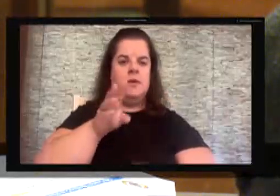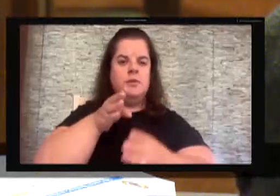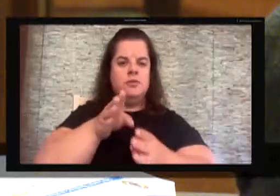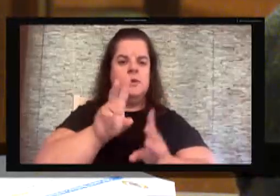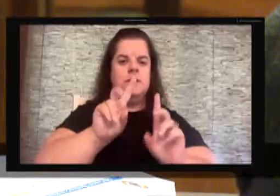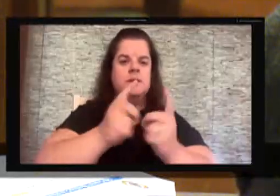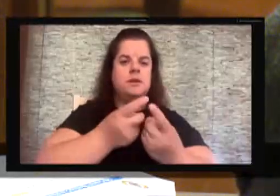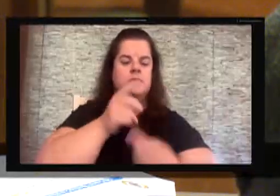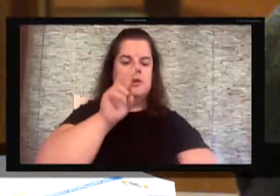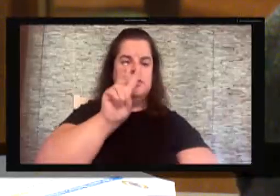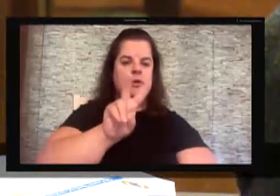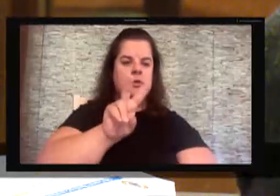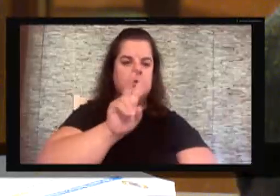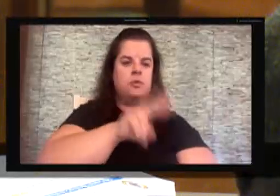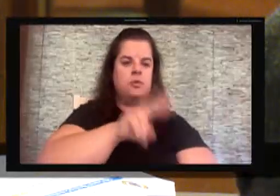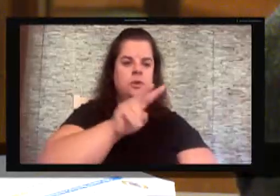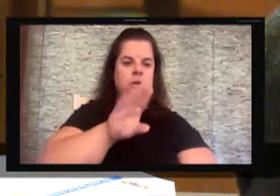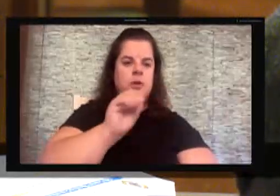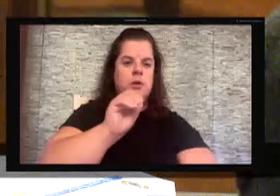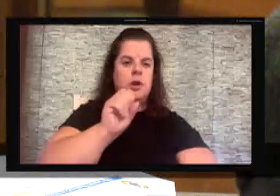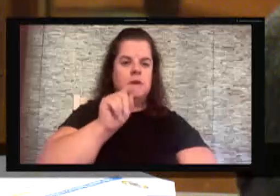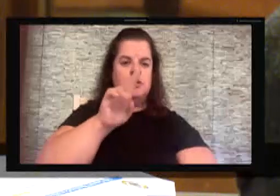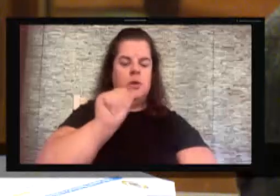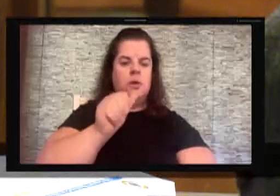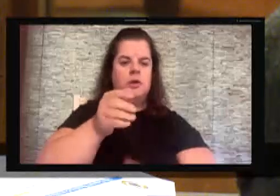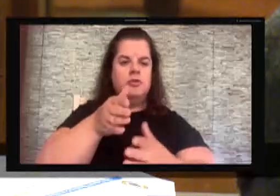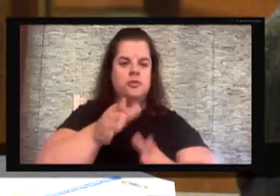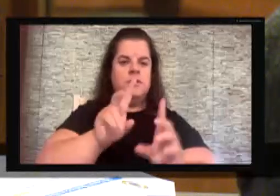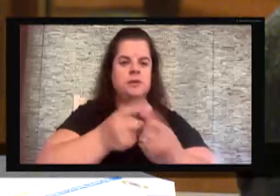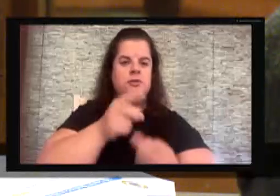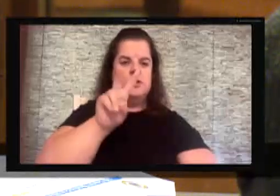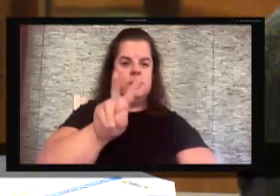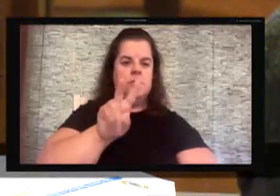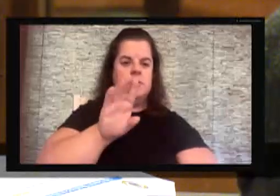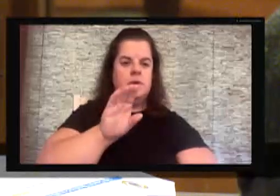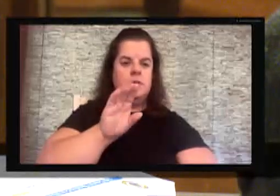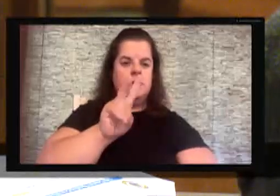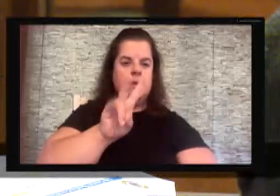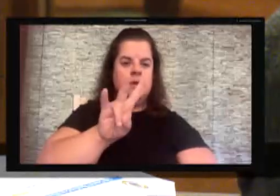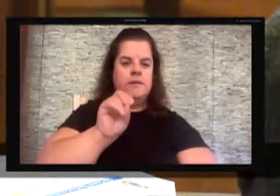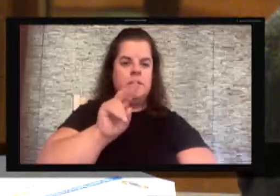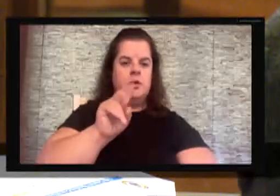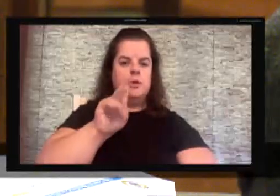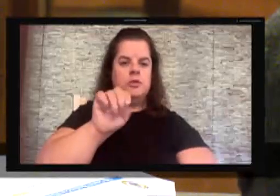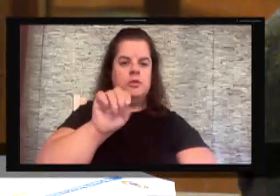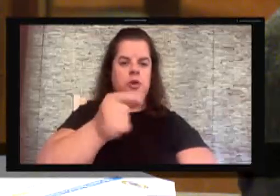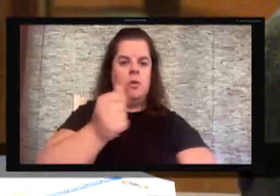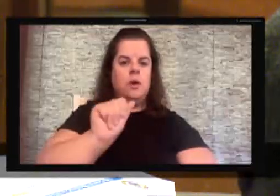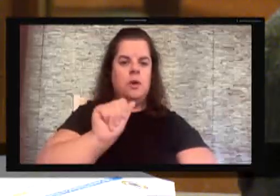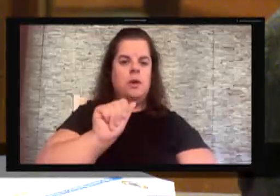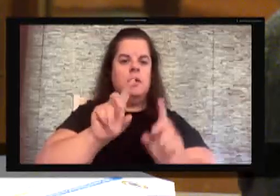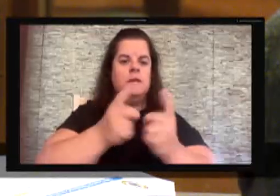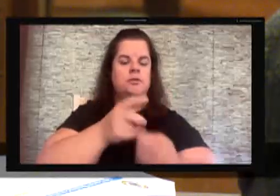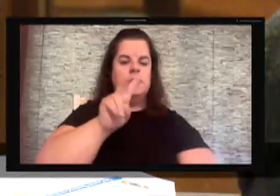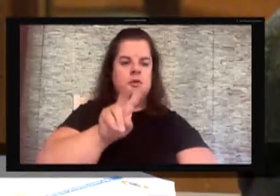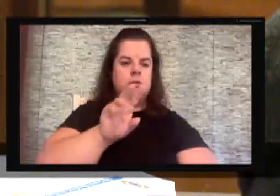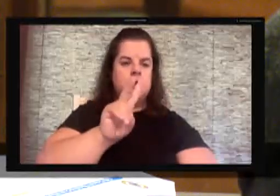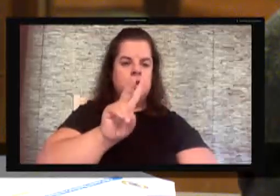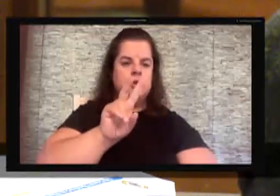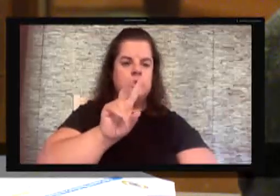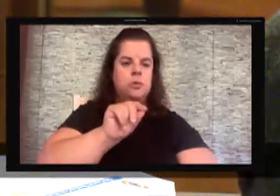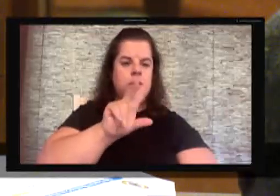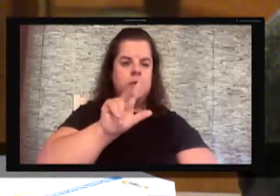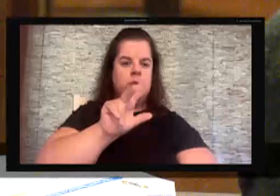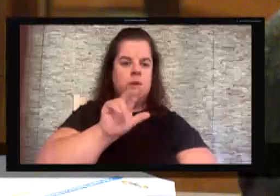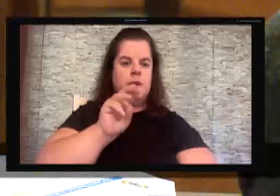2, 22 Conestoga Street, Council District 2, 27 Conestoga Street, Council District 2, 2023